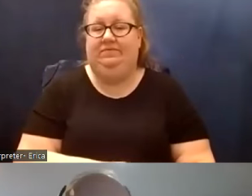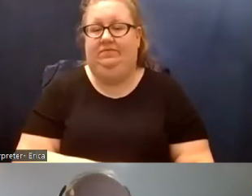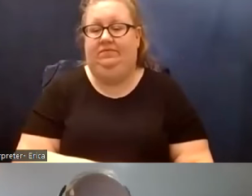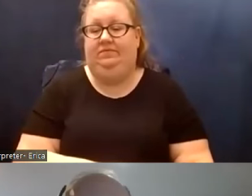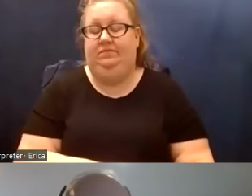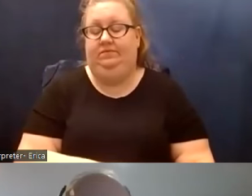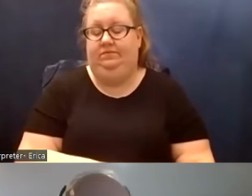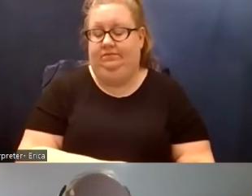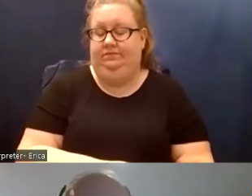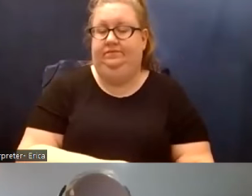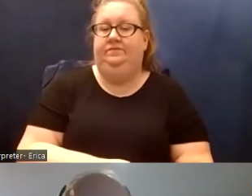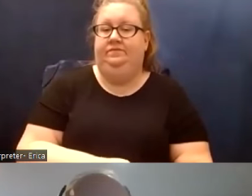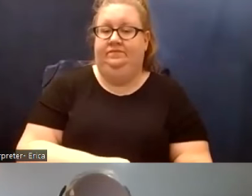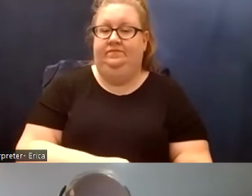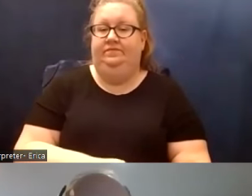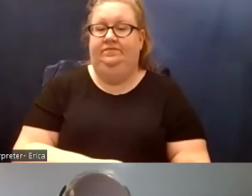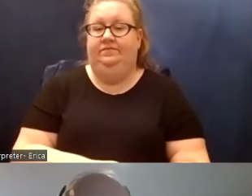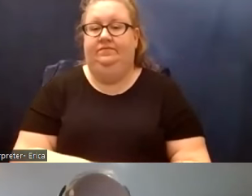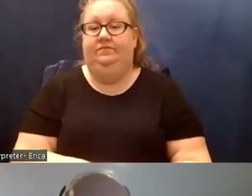Okay.